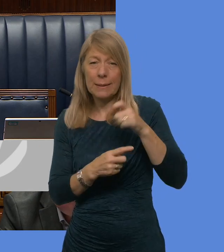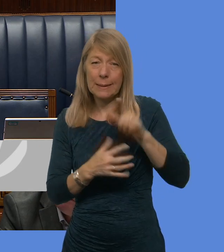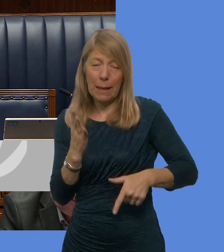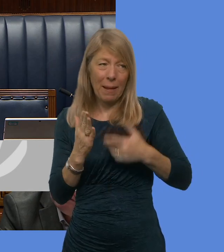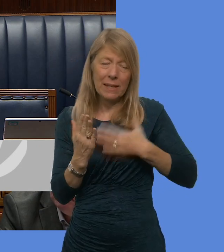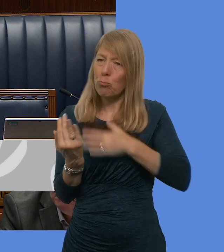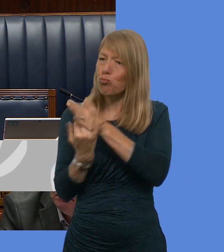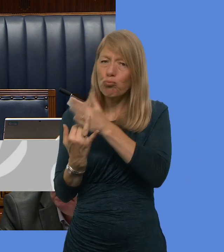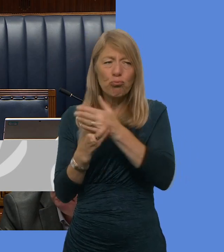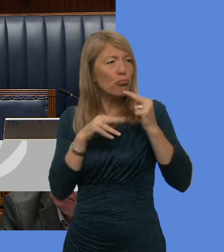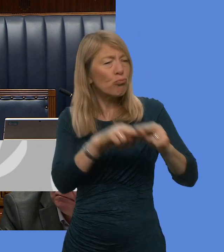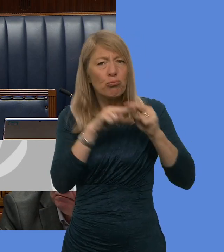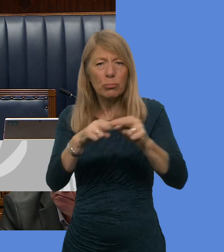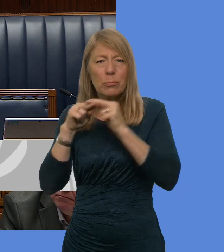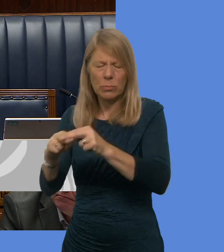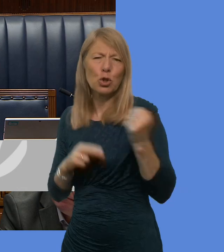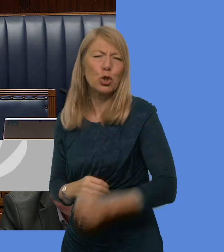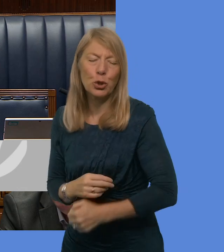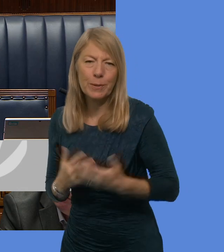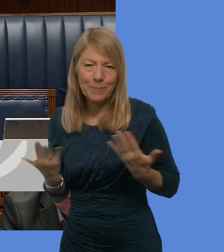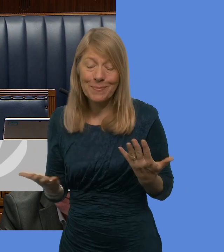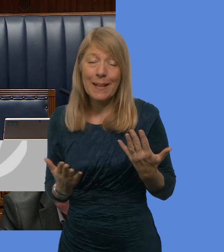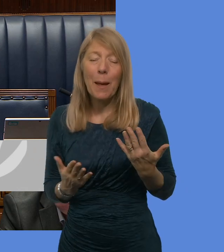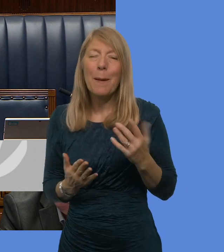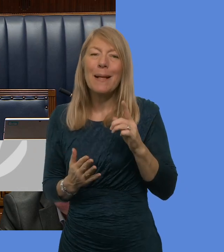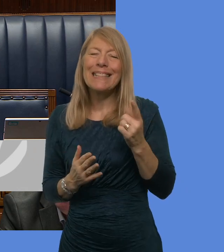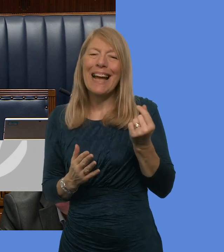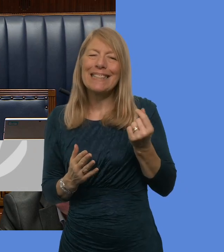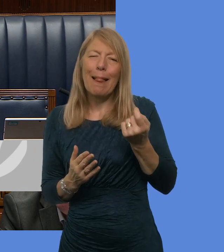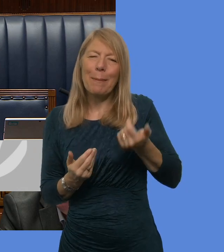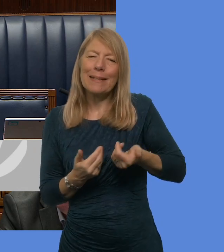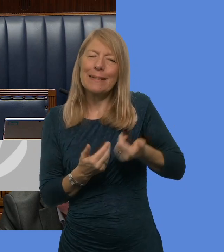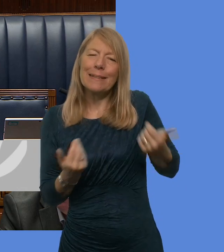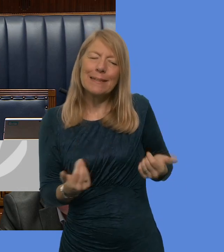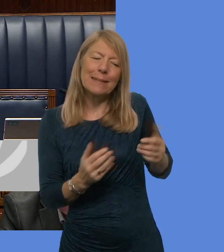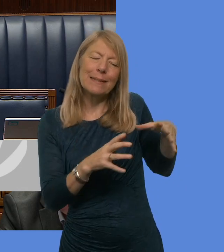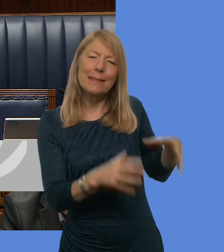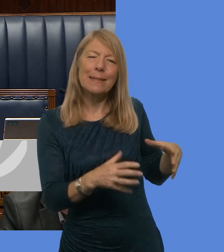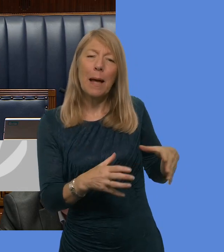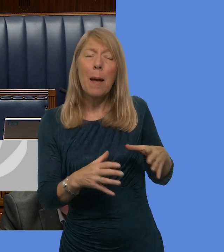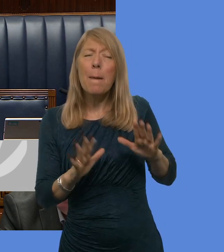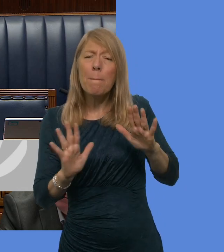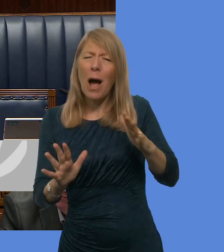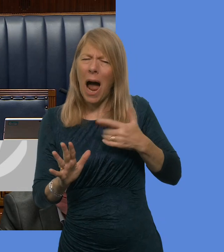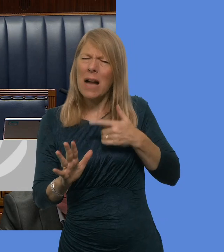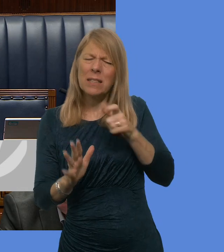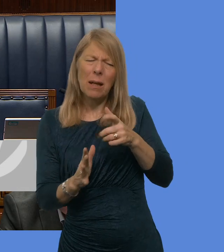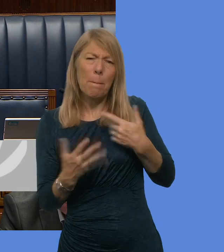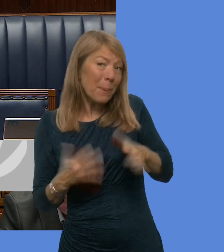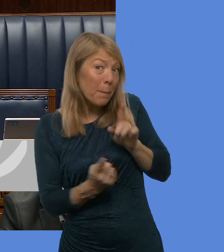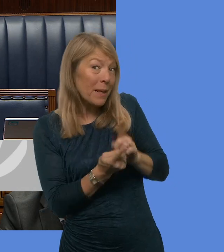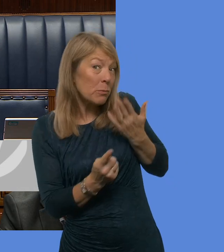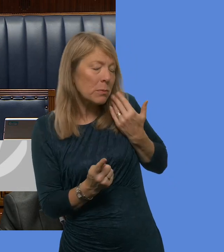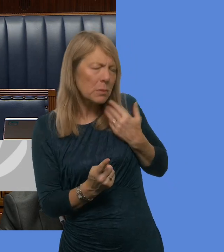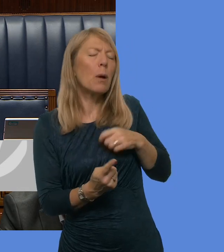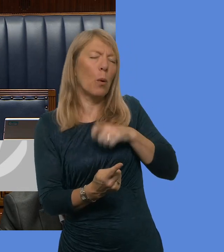that. The taxi industry is one step aside, but I will continue to engage with them and see what support we can offer them as well, because it's a challenge for